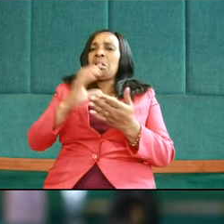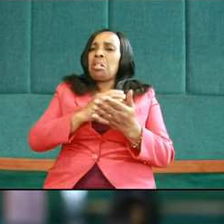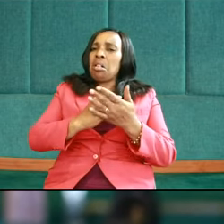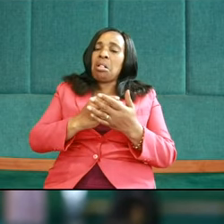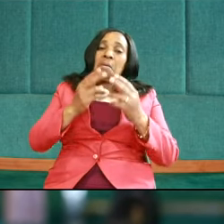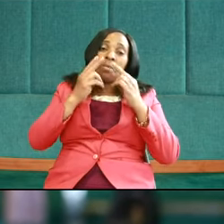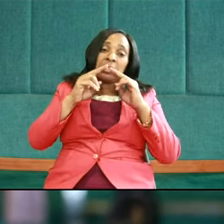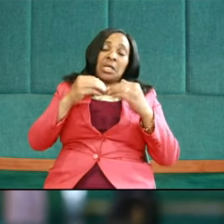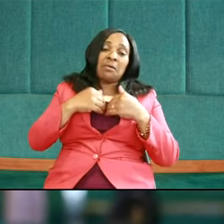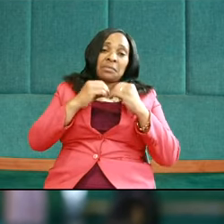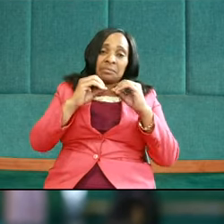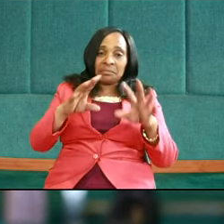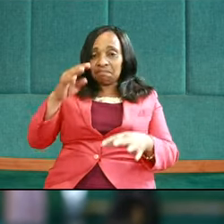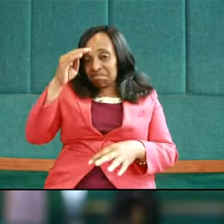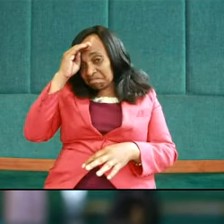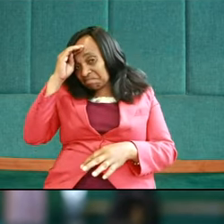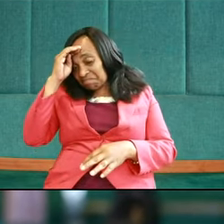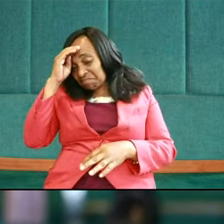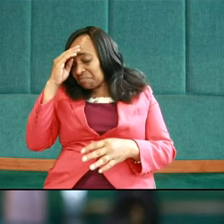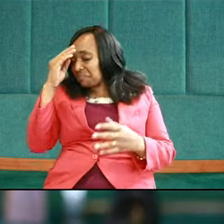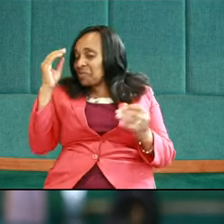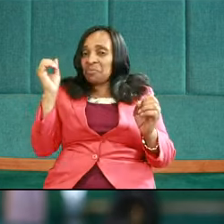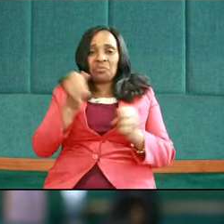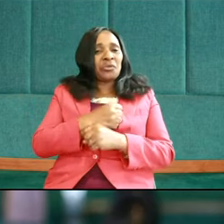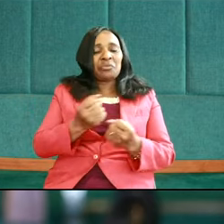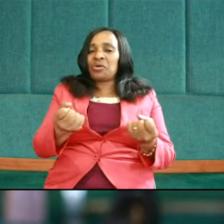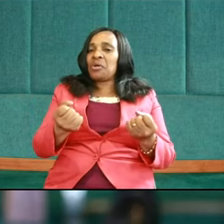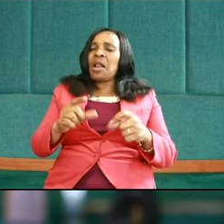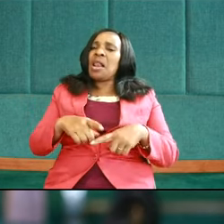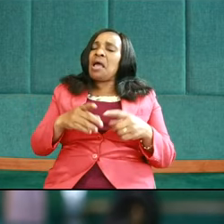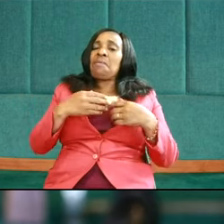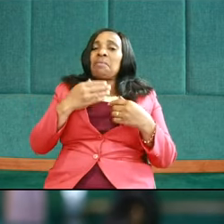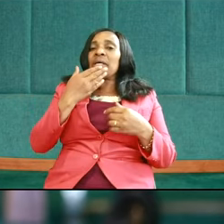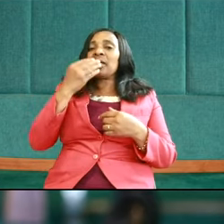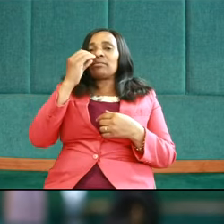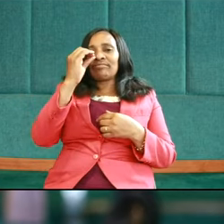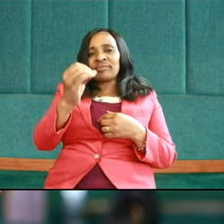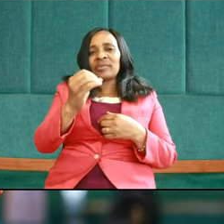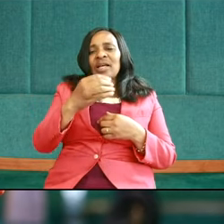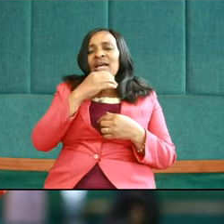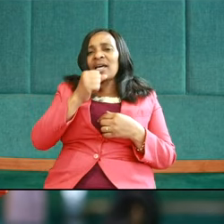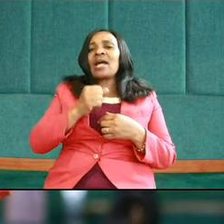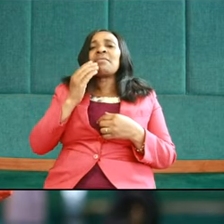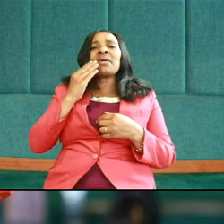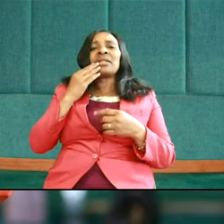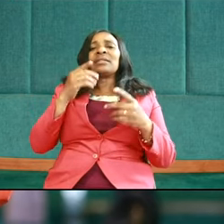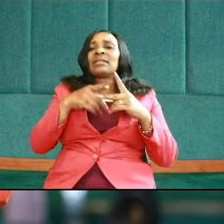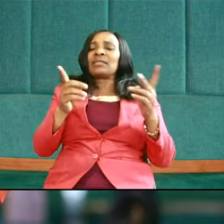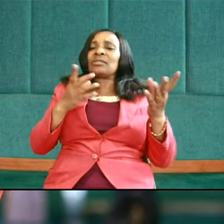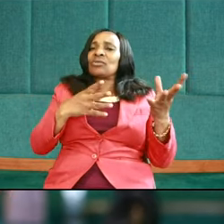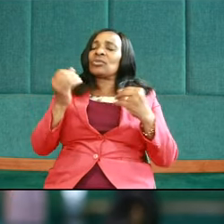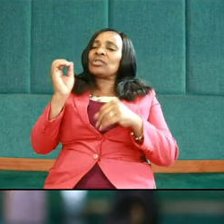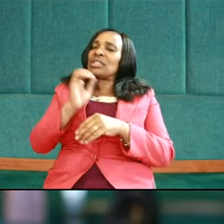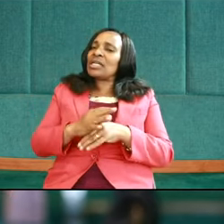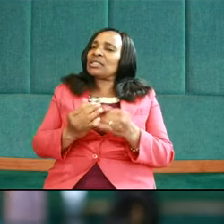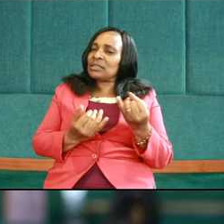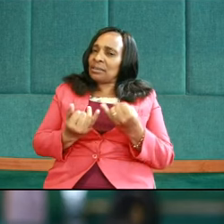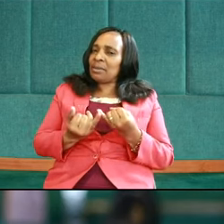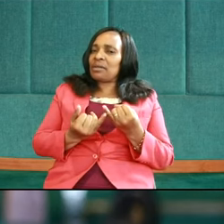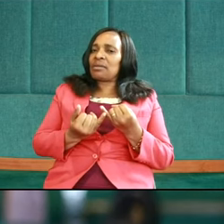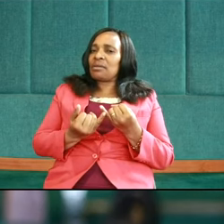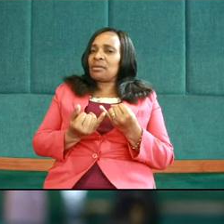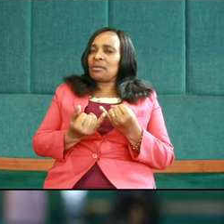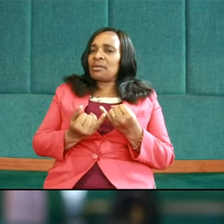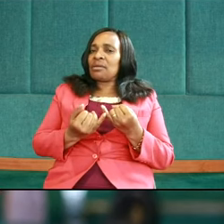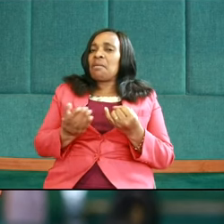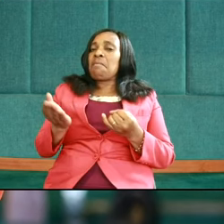home. It seemed like life will never get better. Then grandma started going to church on Sabbath,